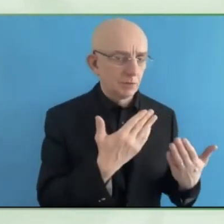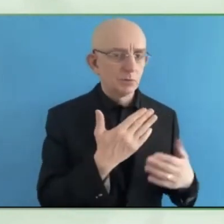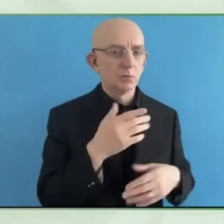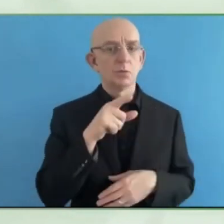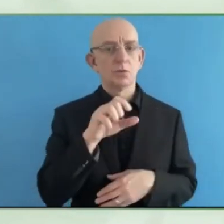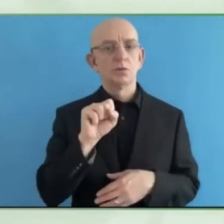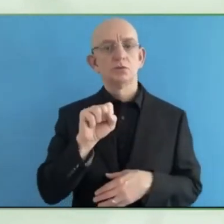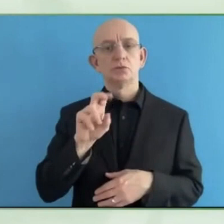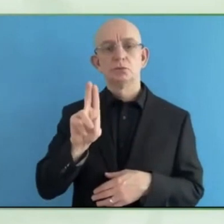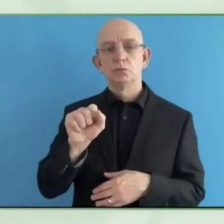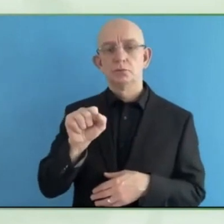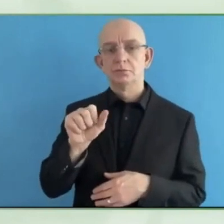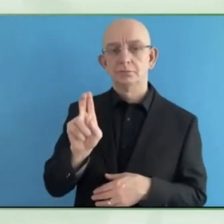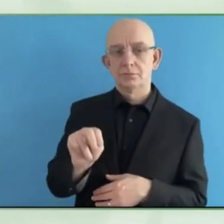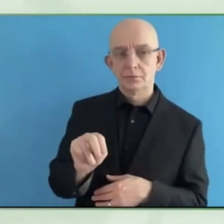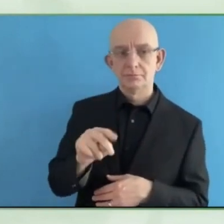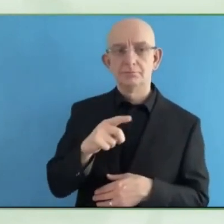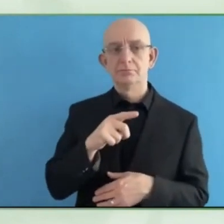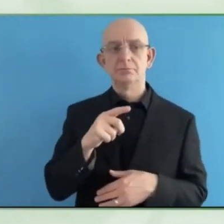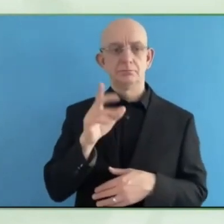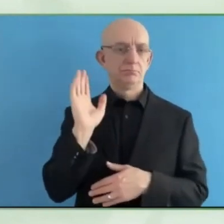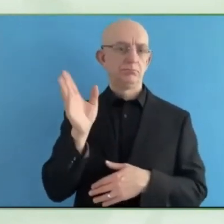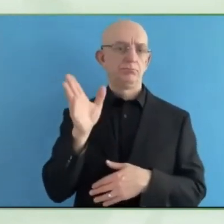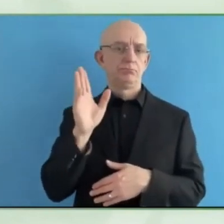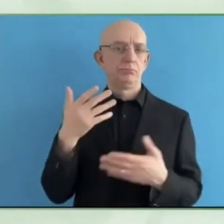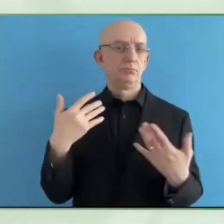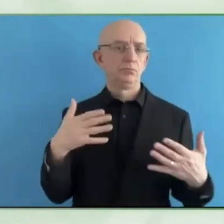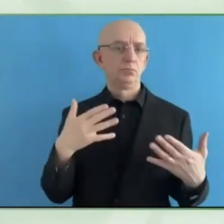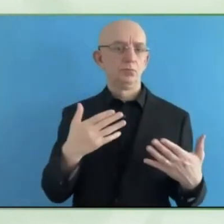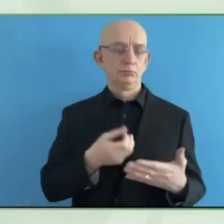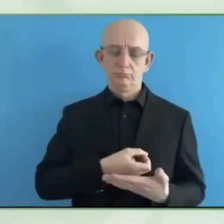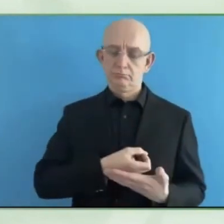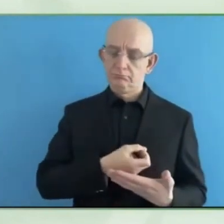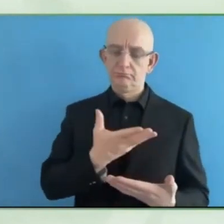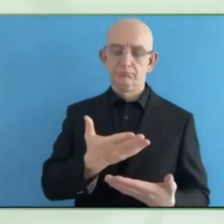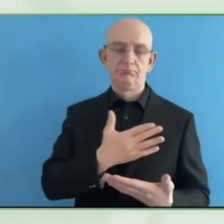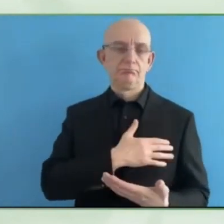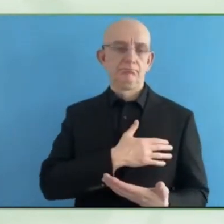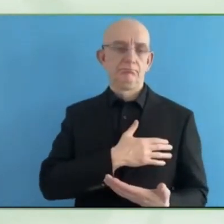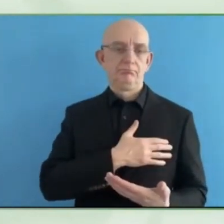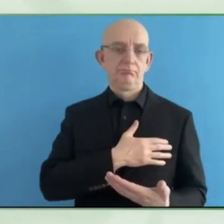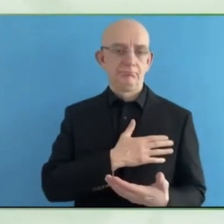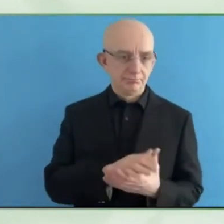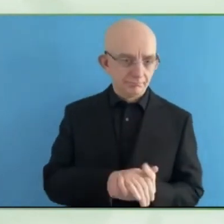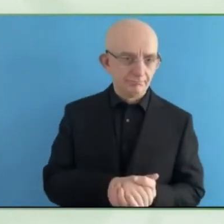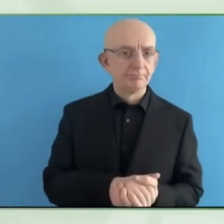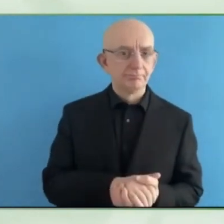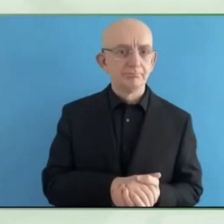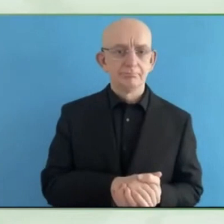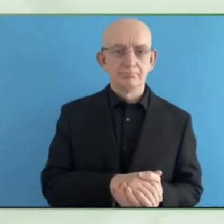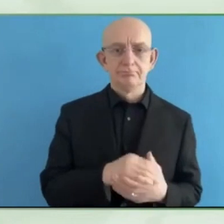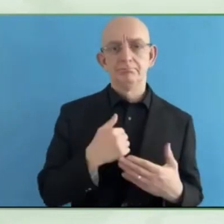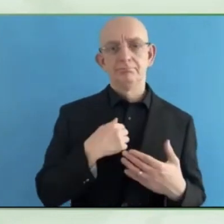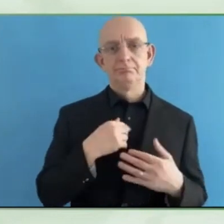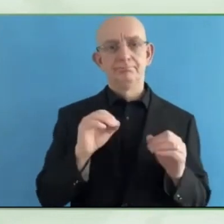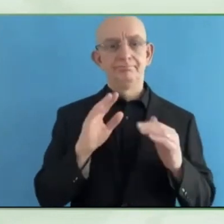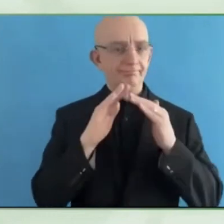the disability community. This applies generally what you said. So thank you very much for your remarks.